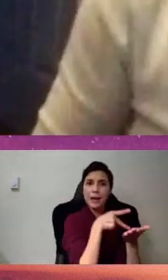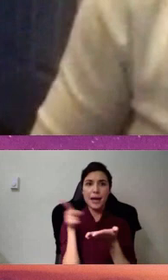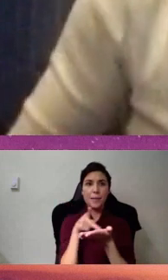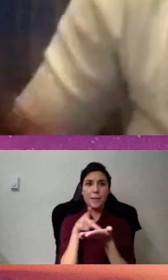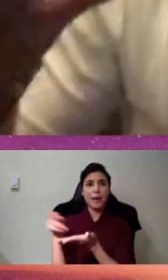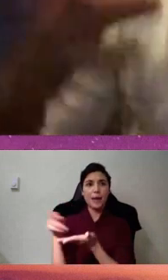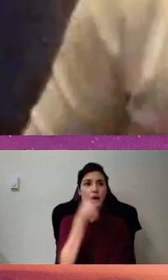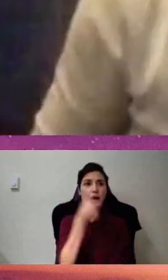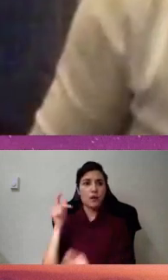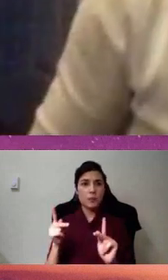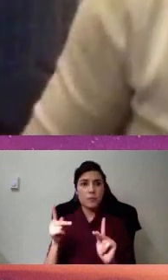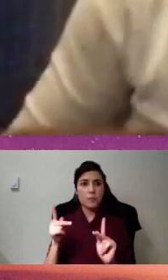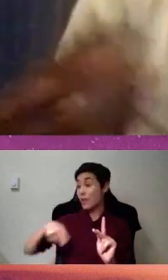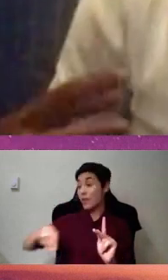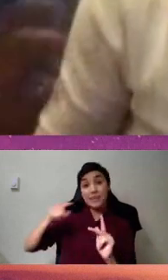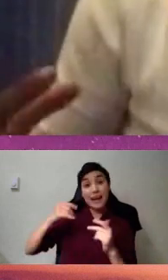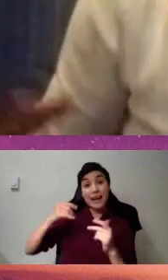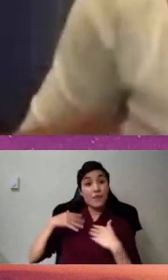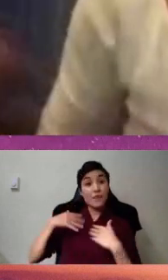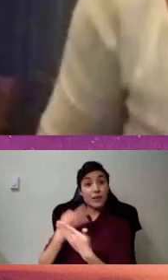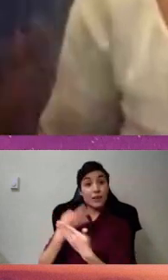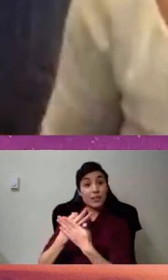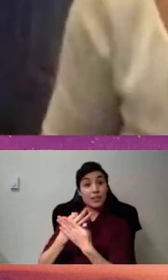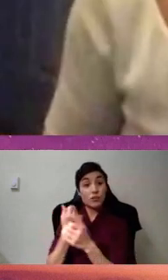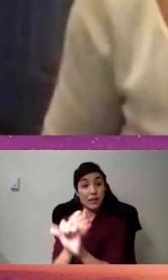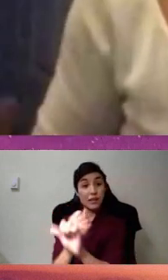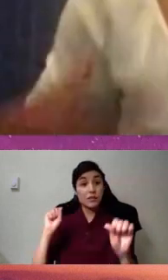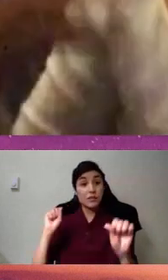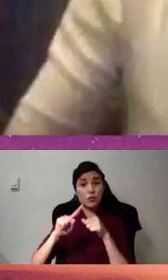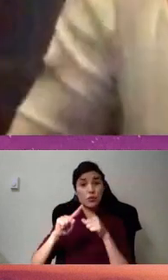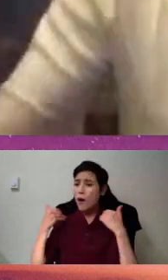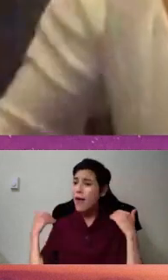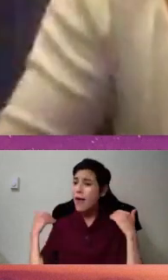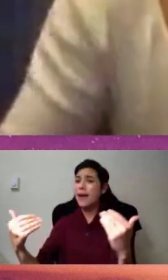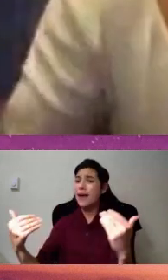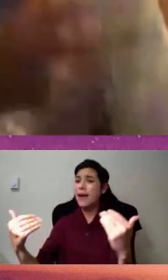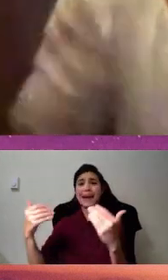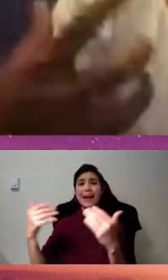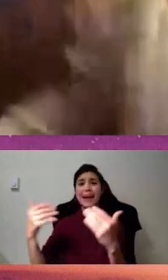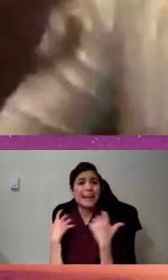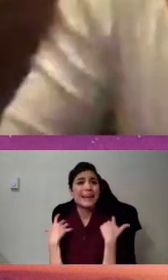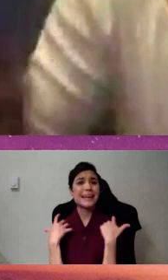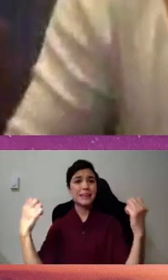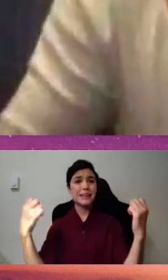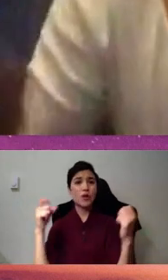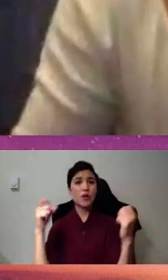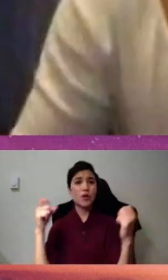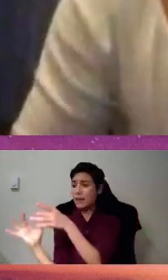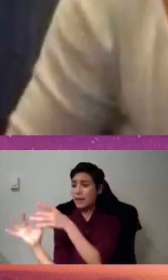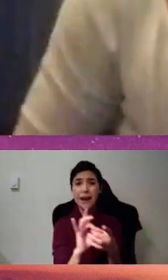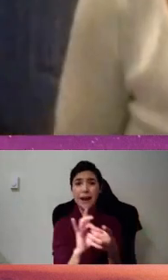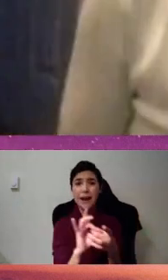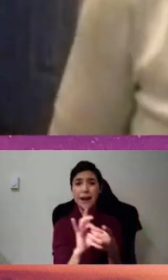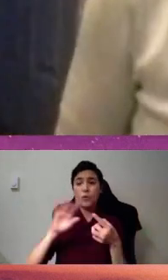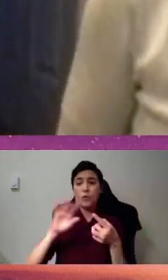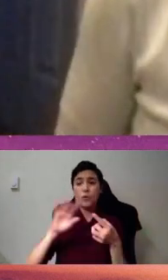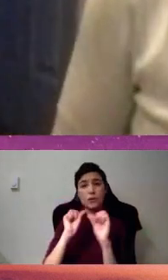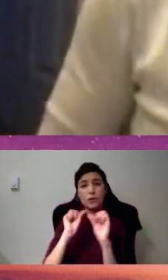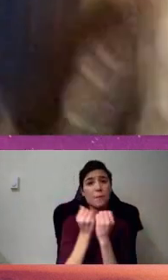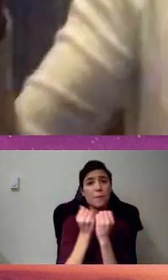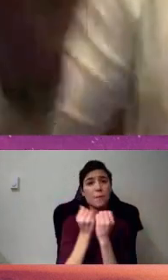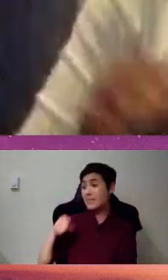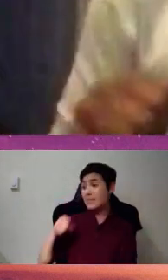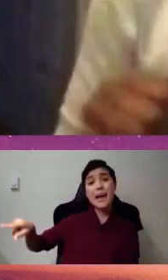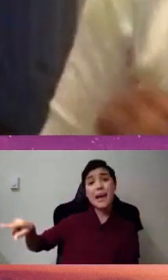heal and to connect with their communities in a way that they wouldn't have to, because they've been working, because they've been doing this work. We've always been doing this